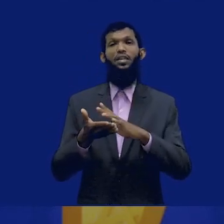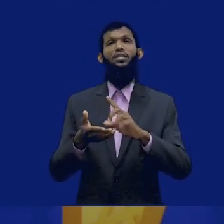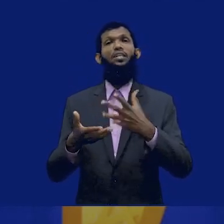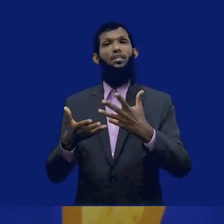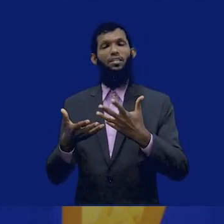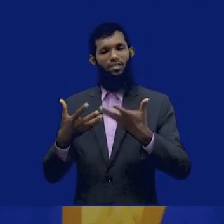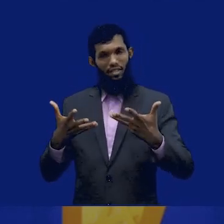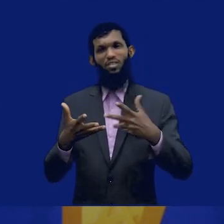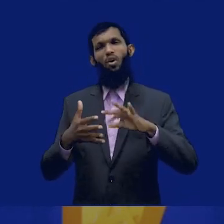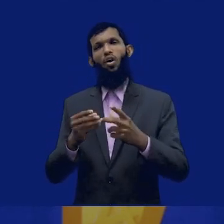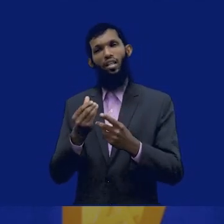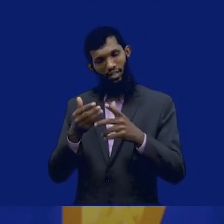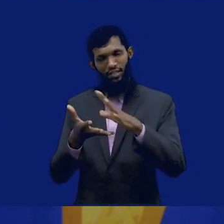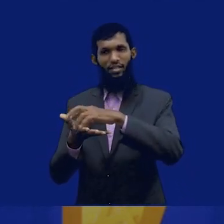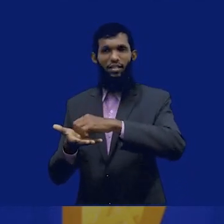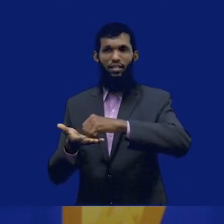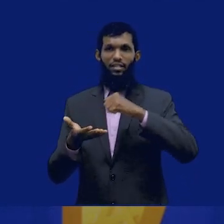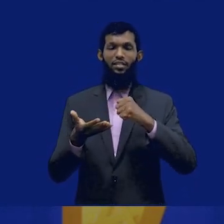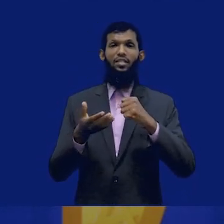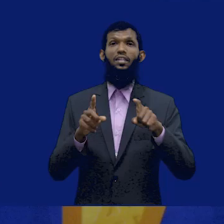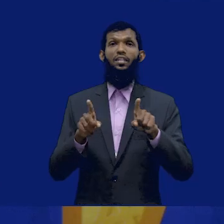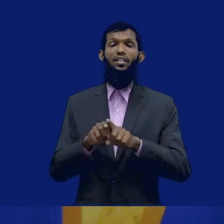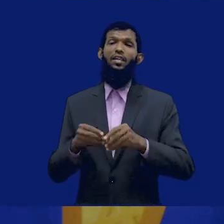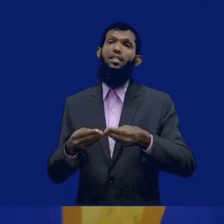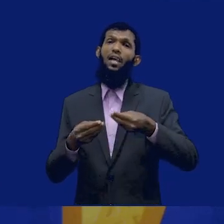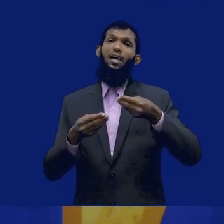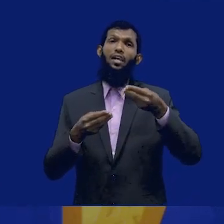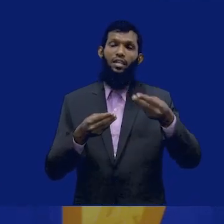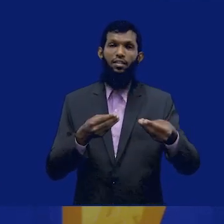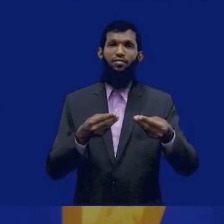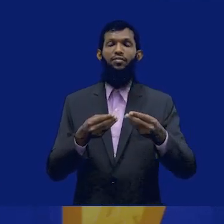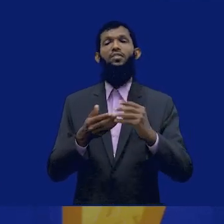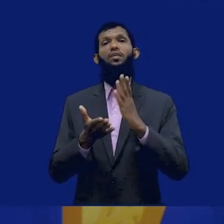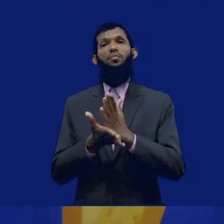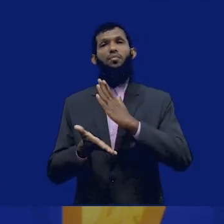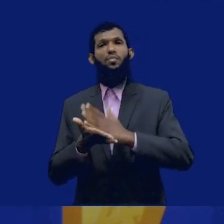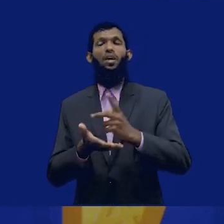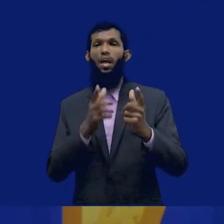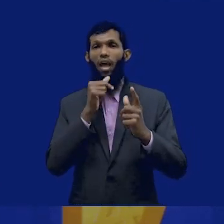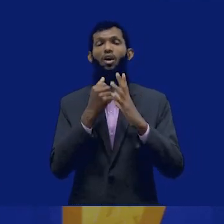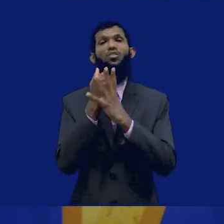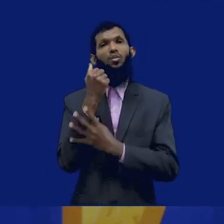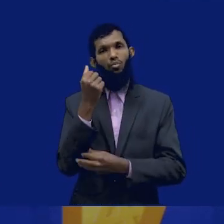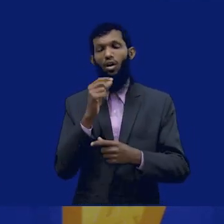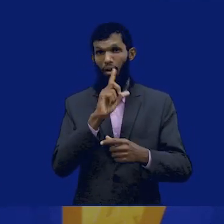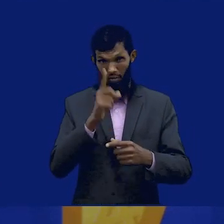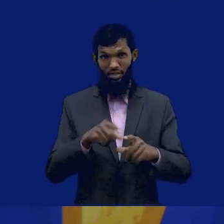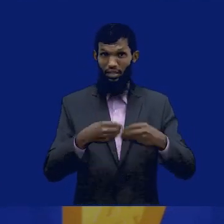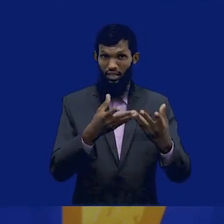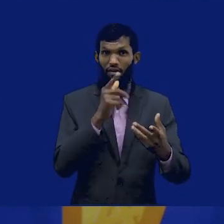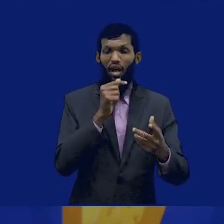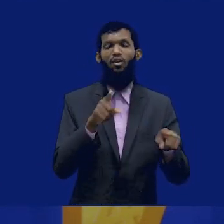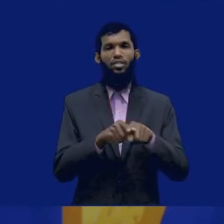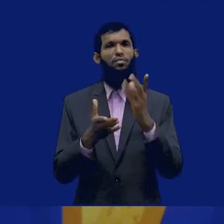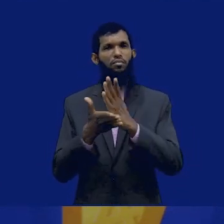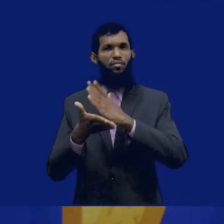property or this money or this zakat and we distribute it to those who deserves it. Allah